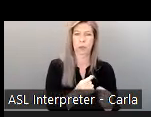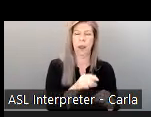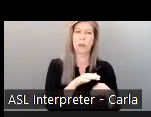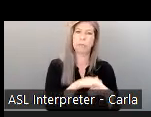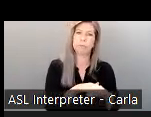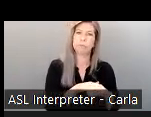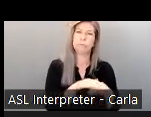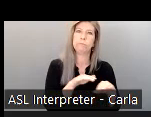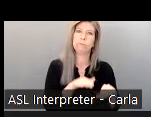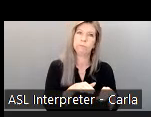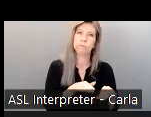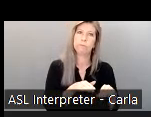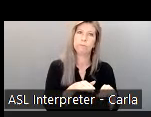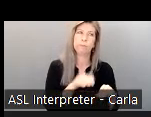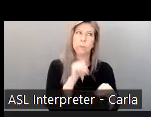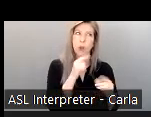rest.